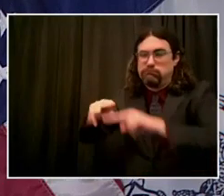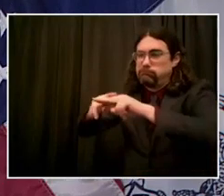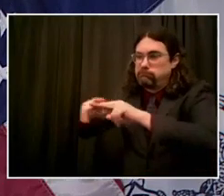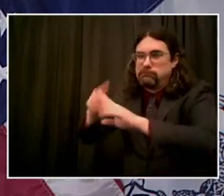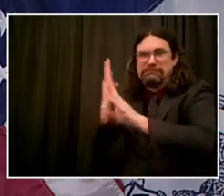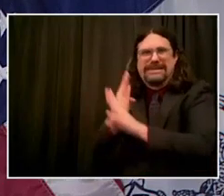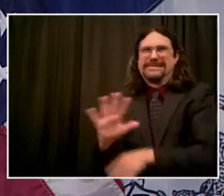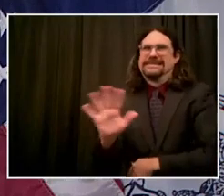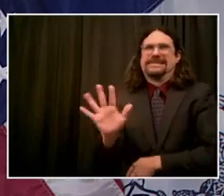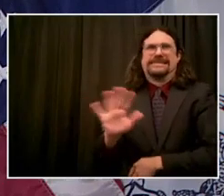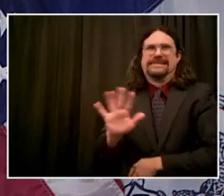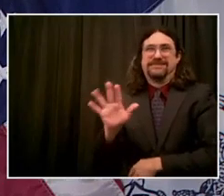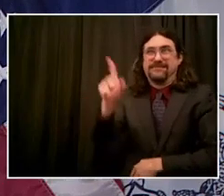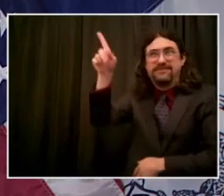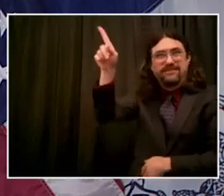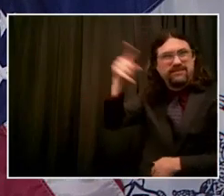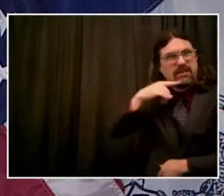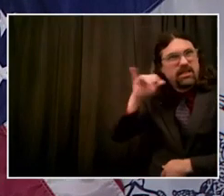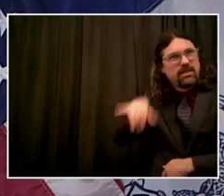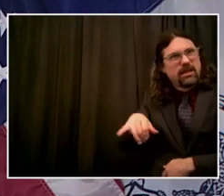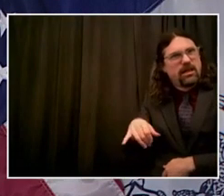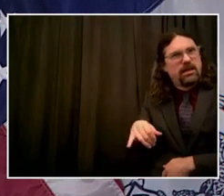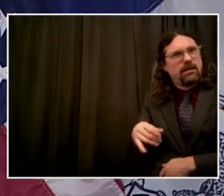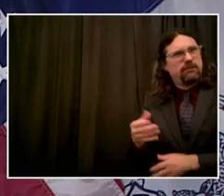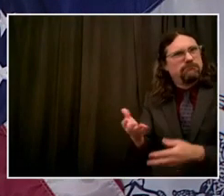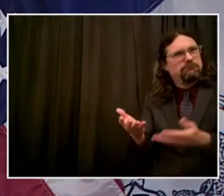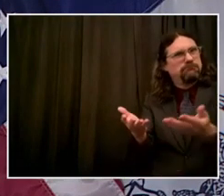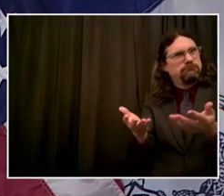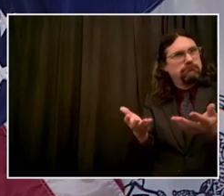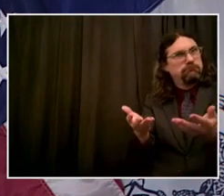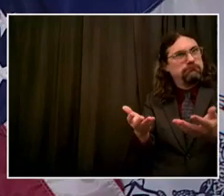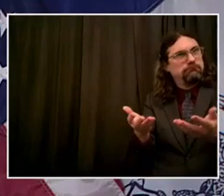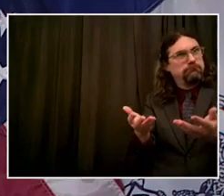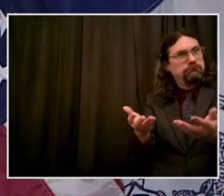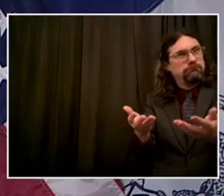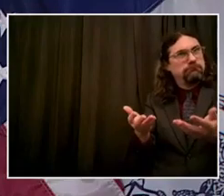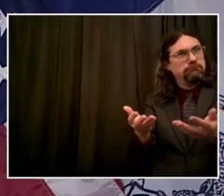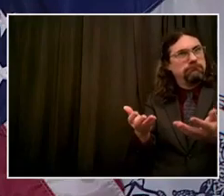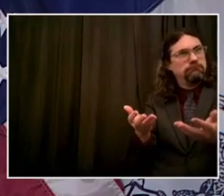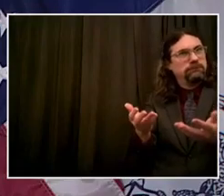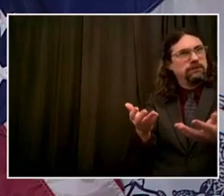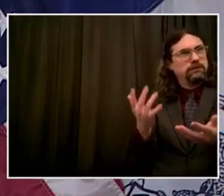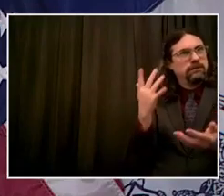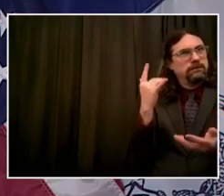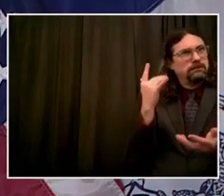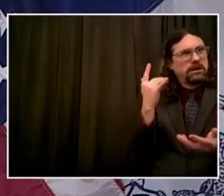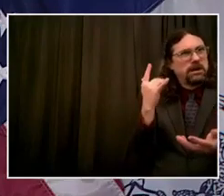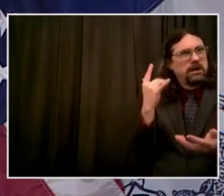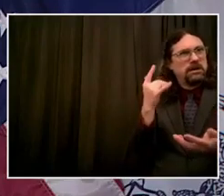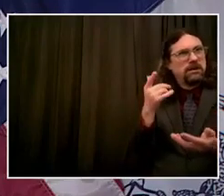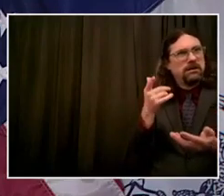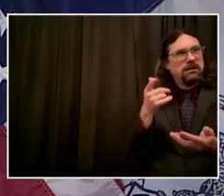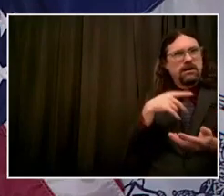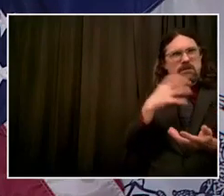health. So it's a really important question. Thank you, Gersh. And before I turn to Dr. Barbeau,